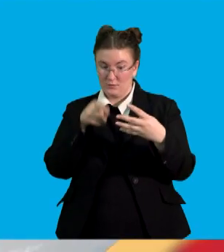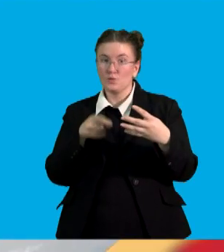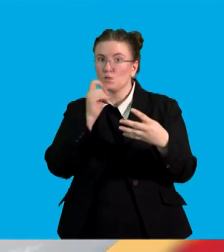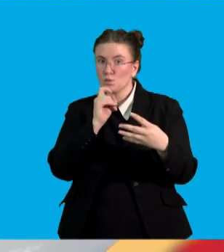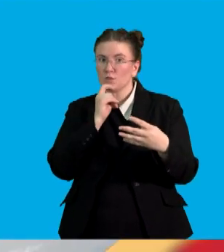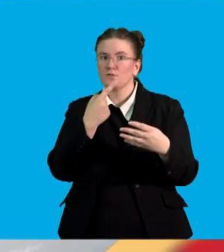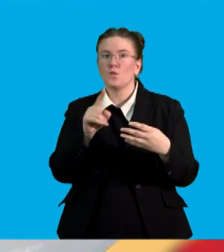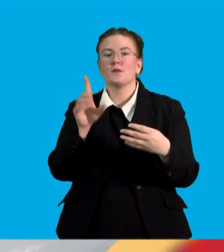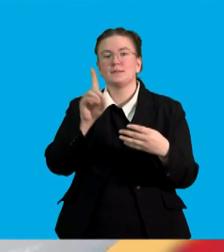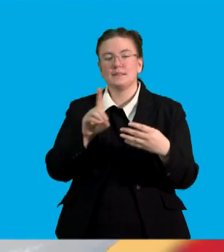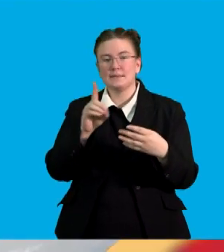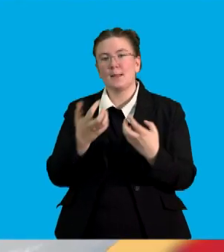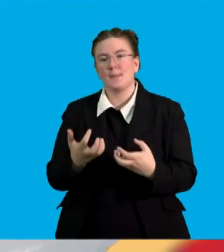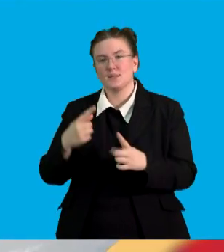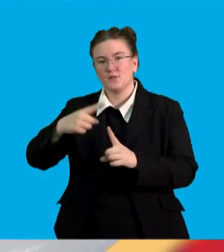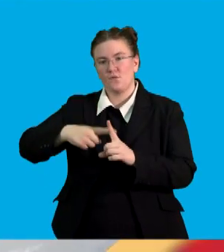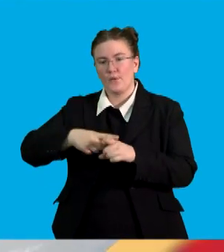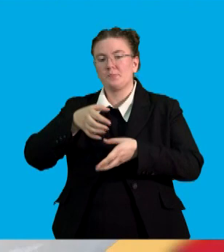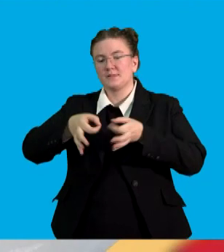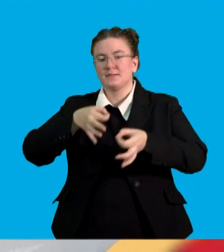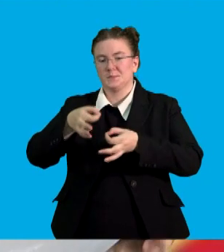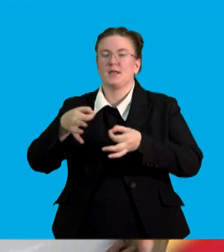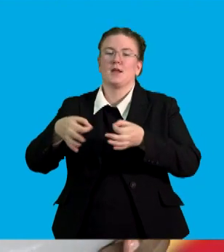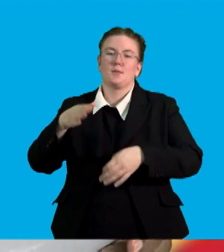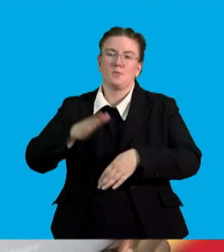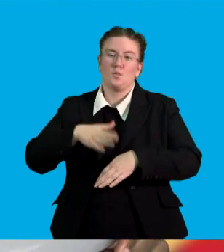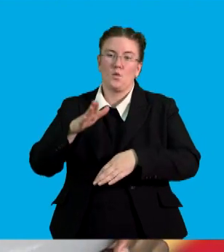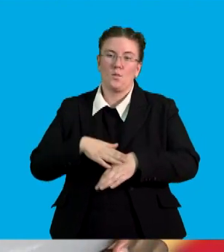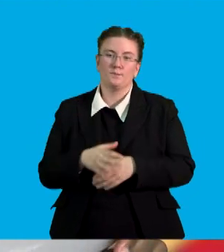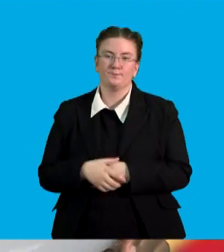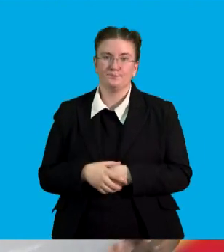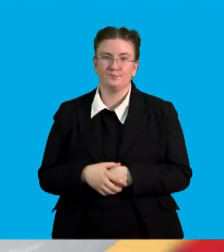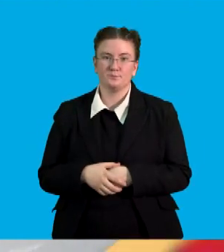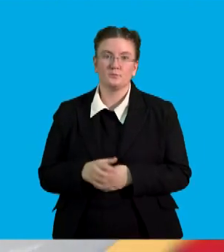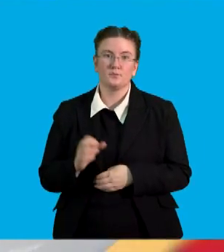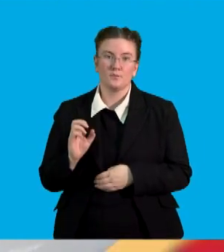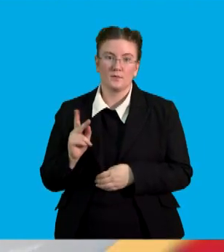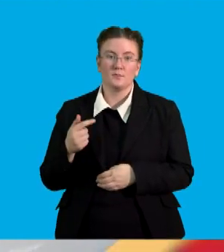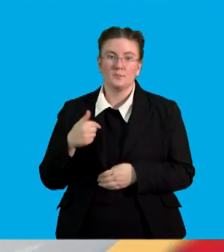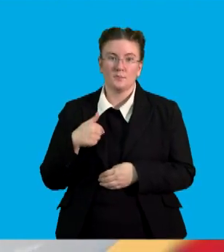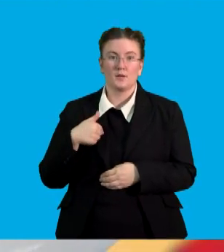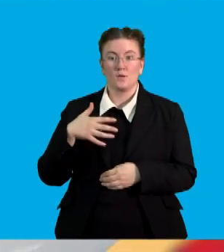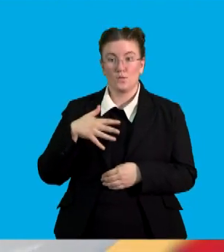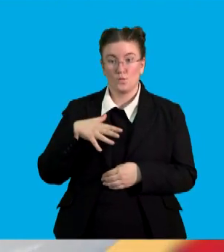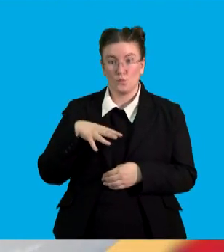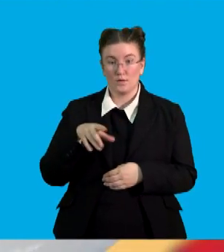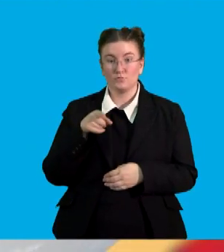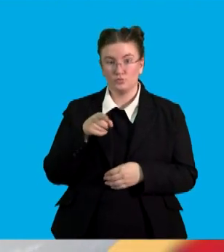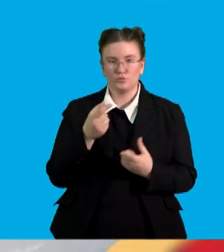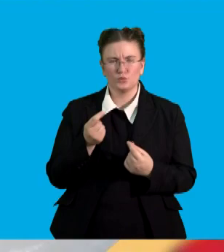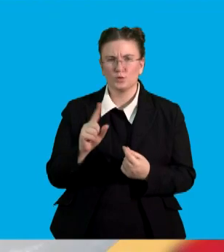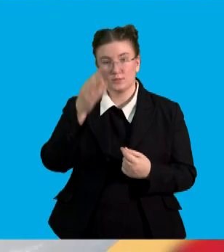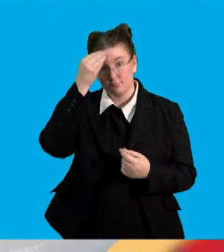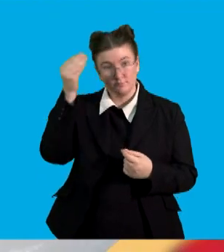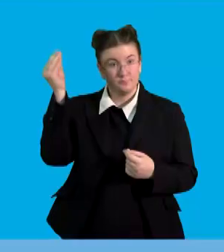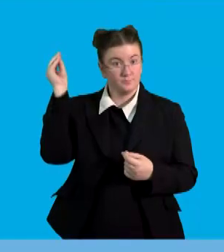the concept of density, mass, and volume. Right. What I need you to take away from this